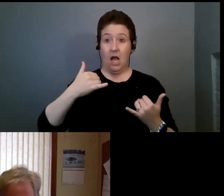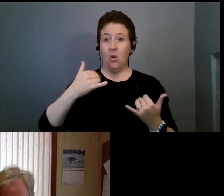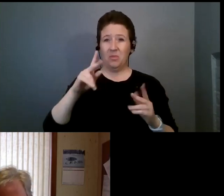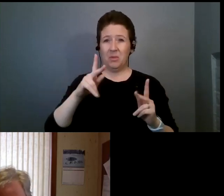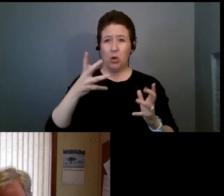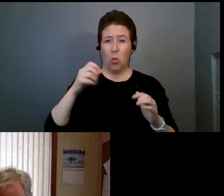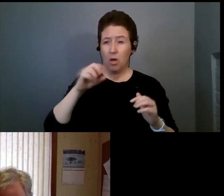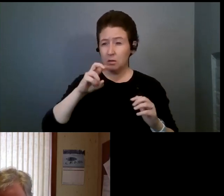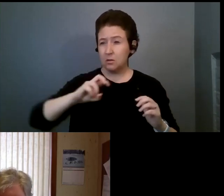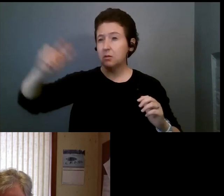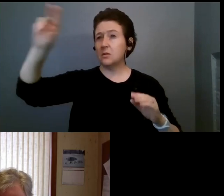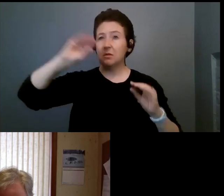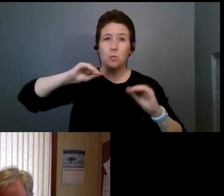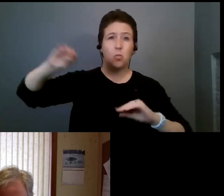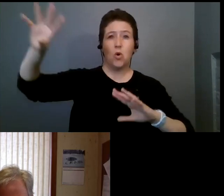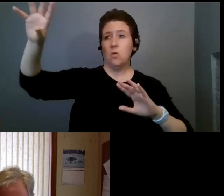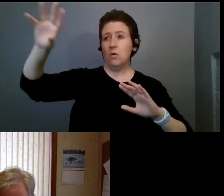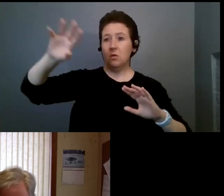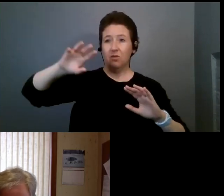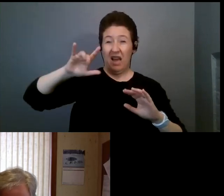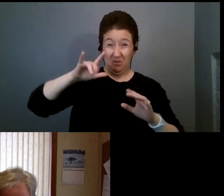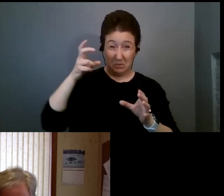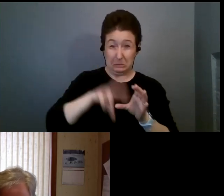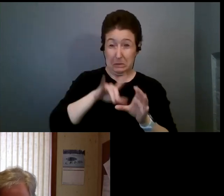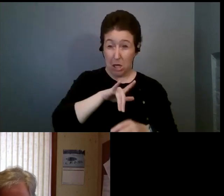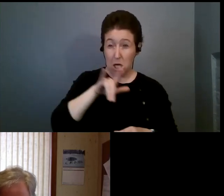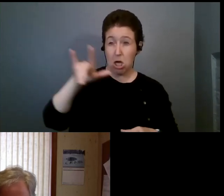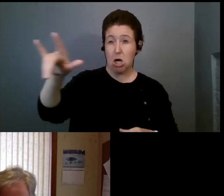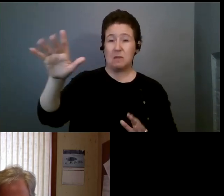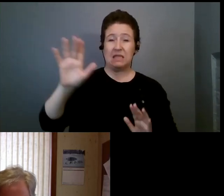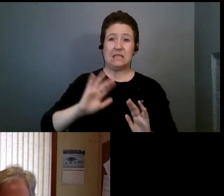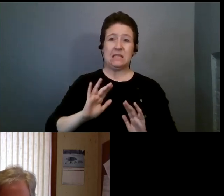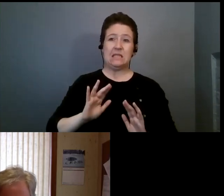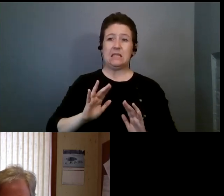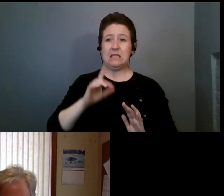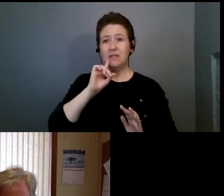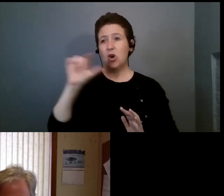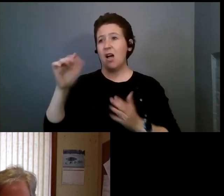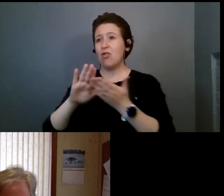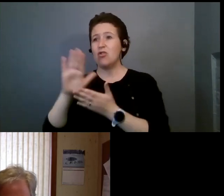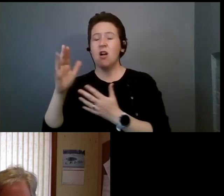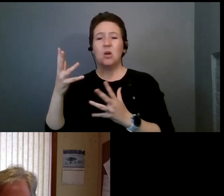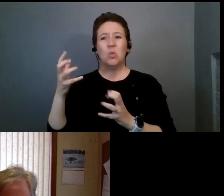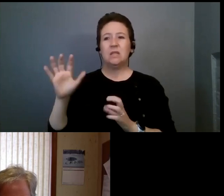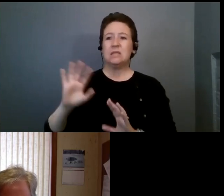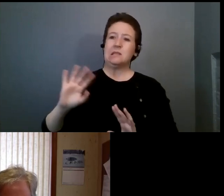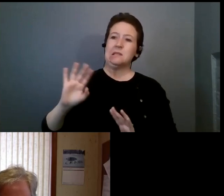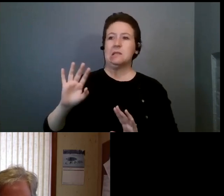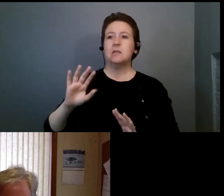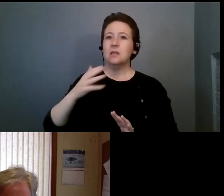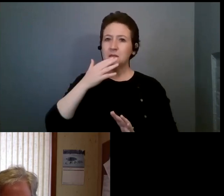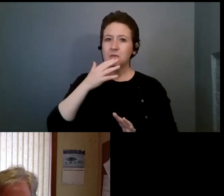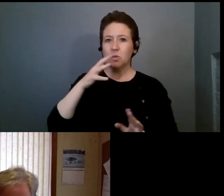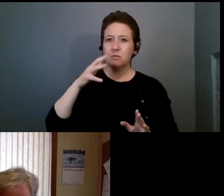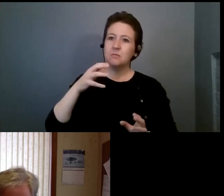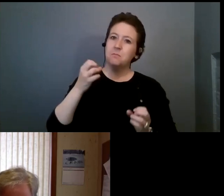going away, especially have to get on an airplane to go off to a distant university. And so, and